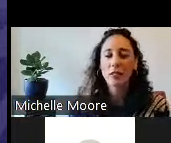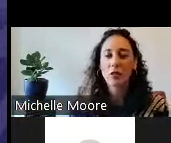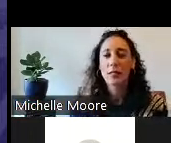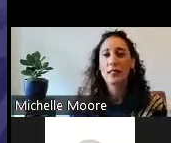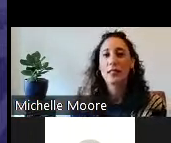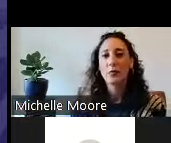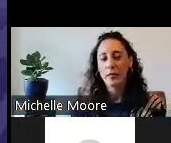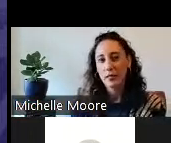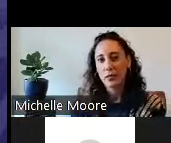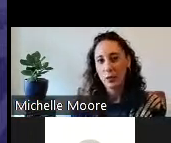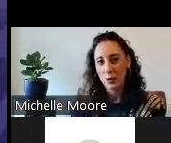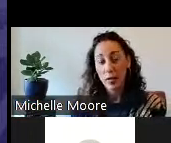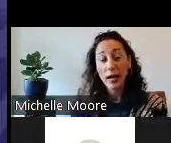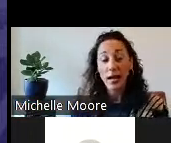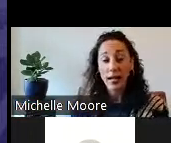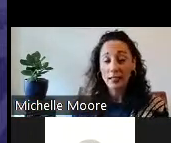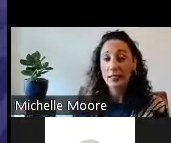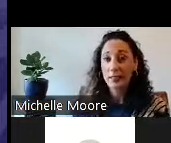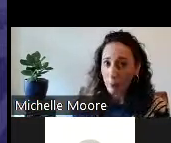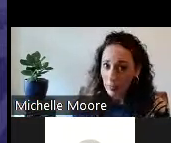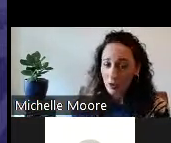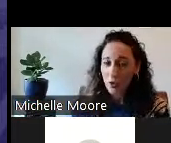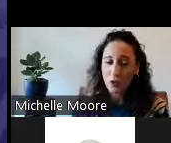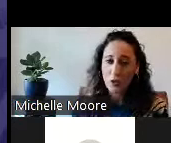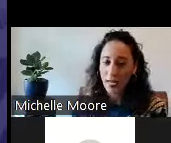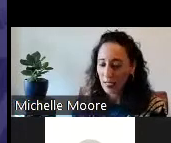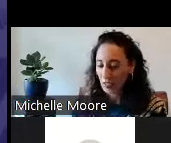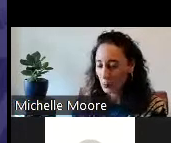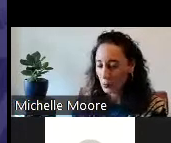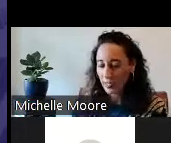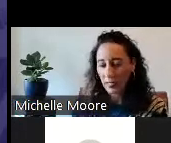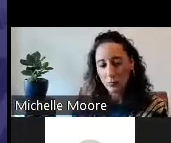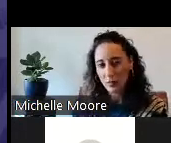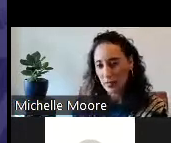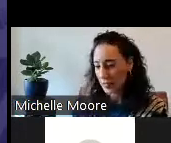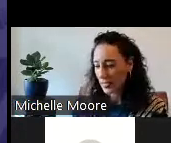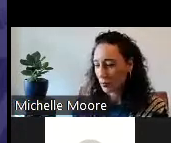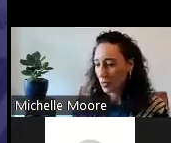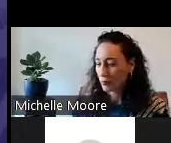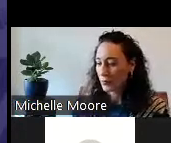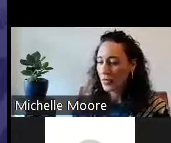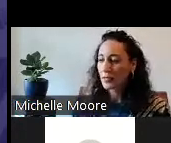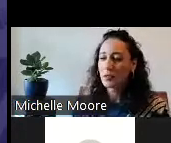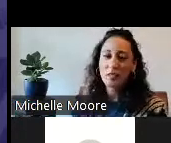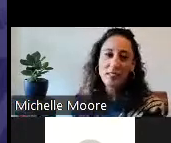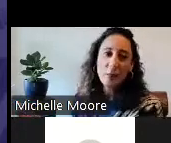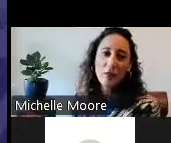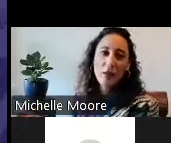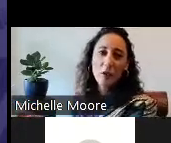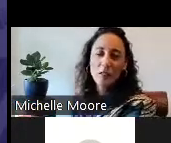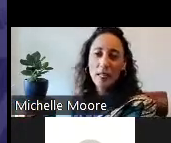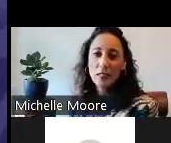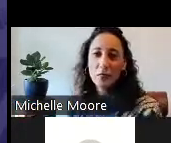Event 2022. And make sure that you tag Sporting Equals into that as well. So just to set a